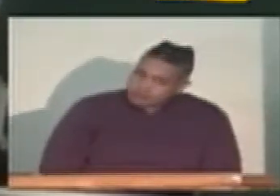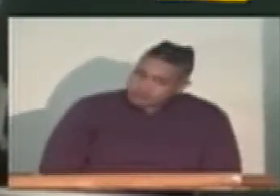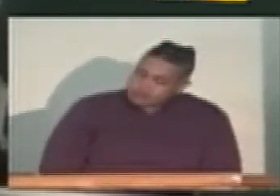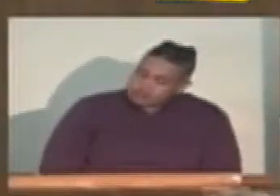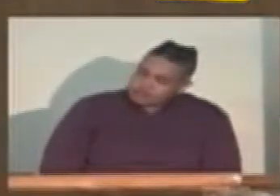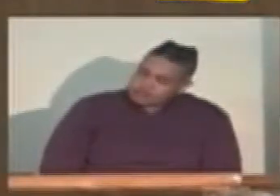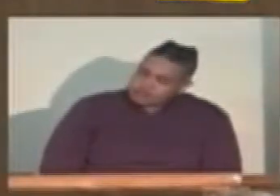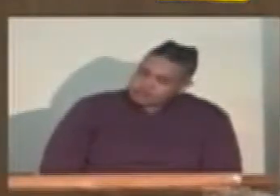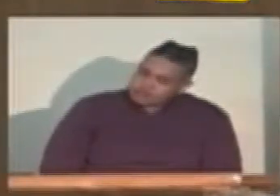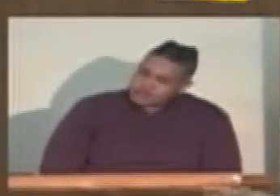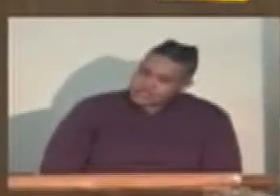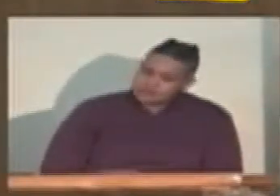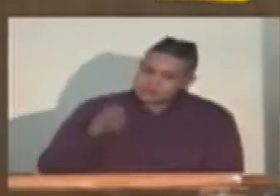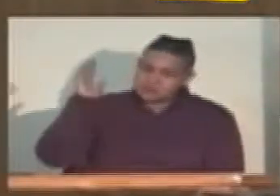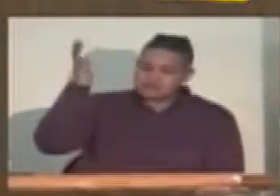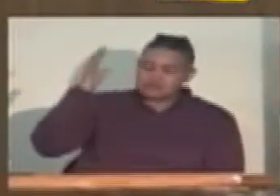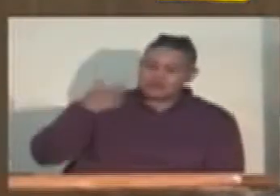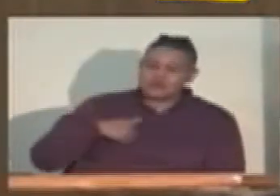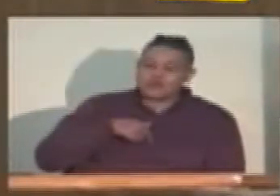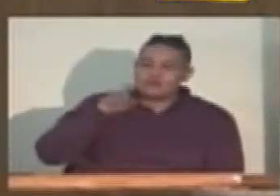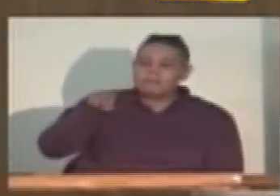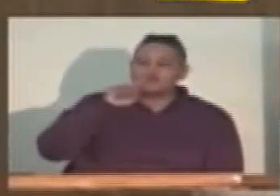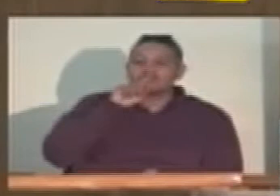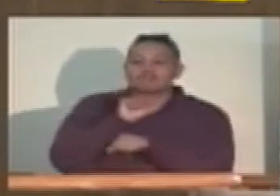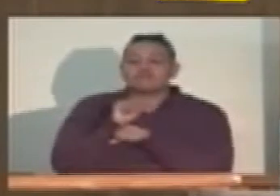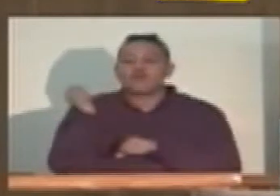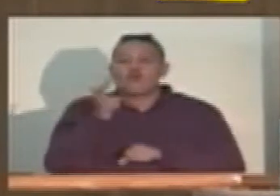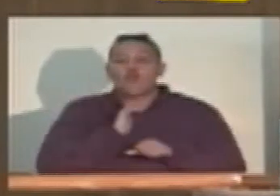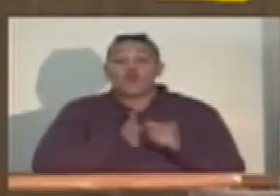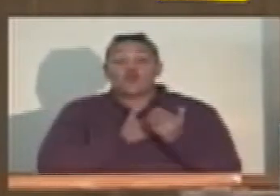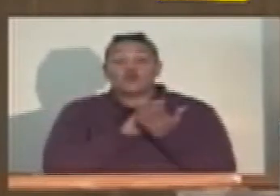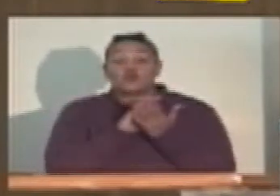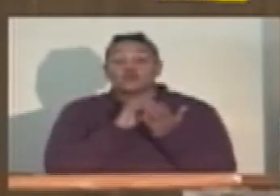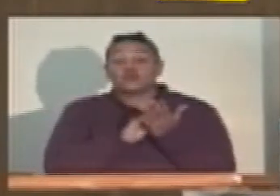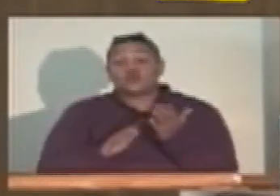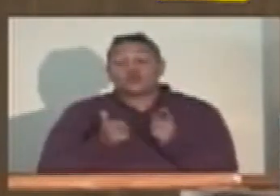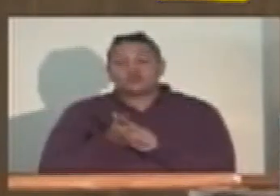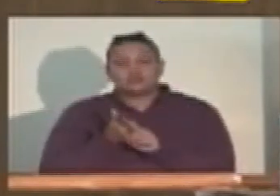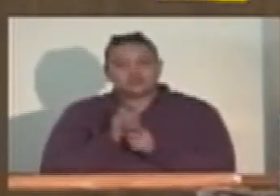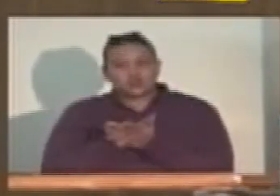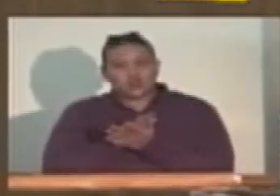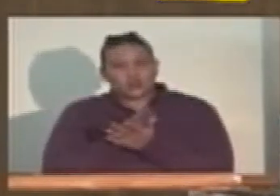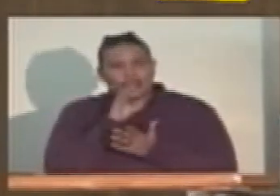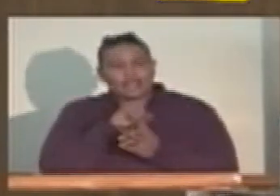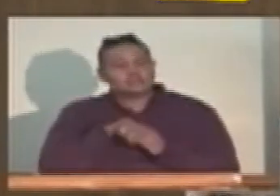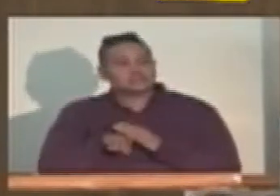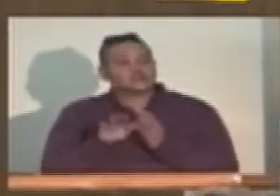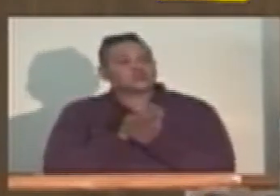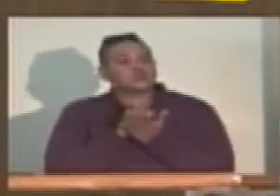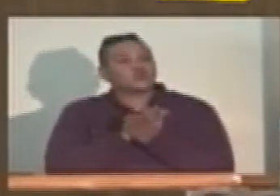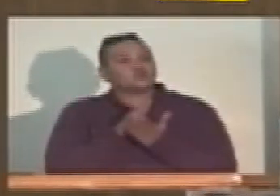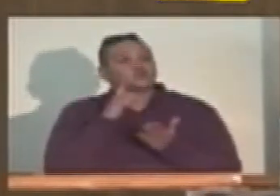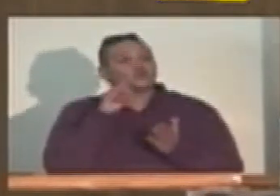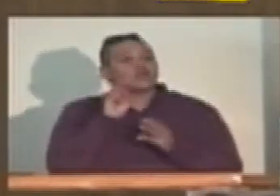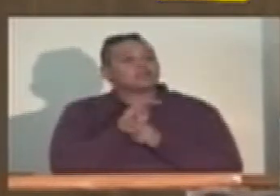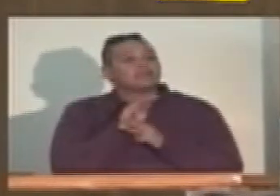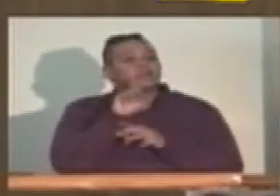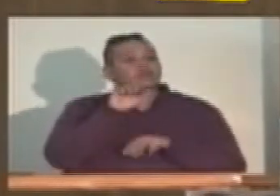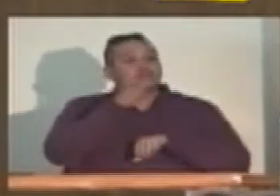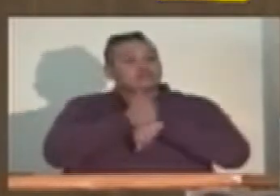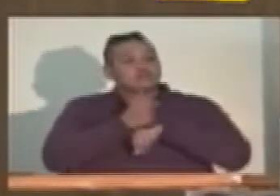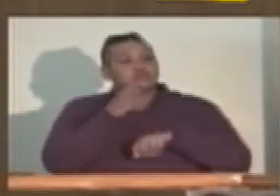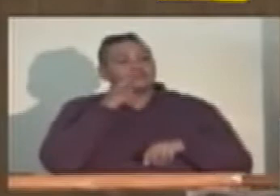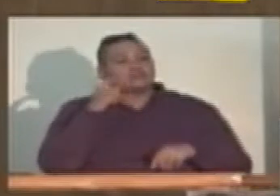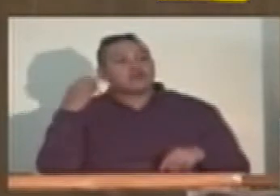we must ensure that all our students of school age are in school. And so the ministry must employ truancy officers